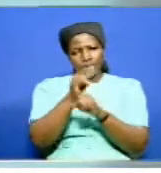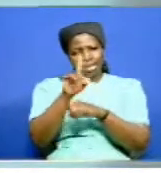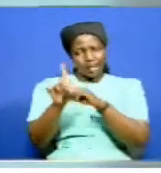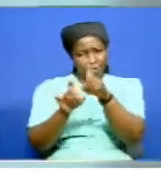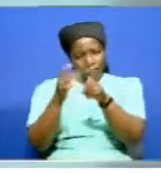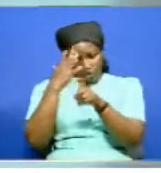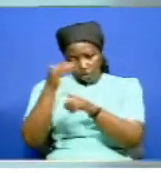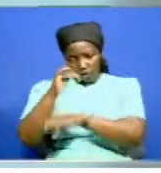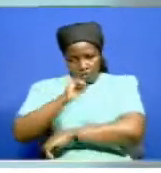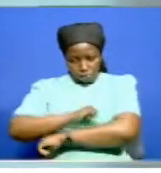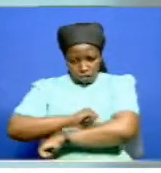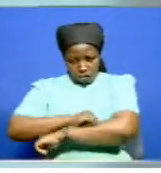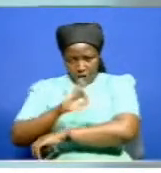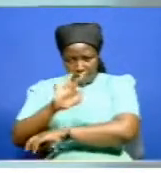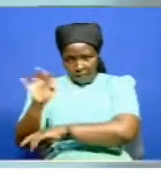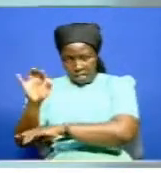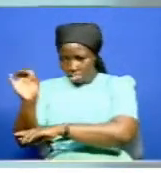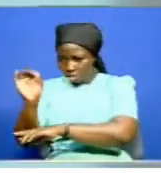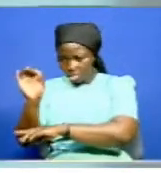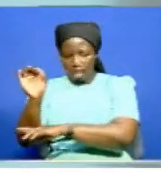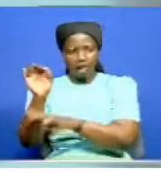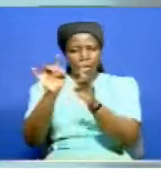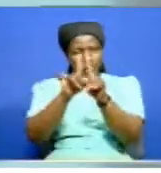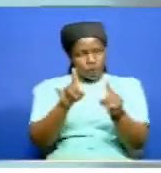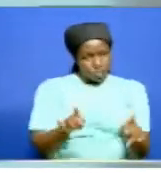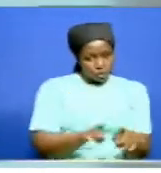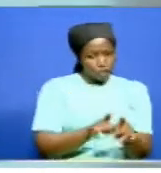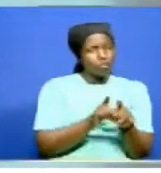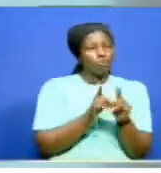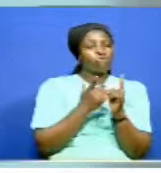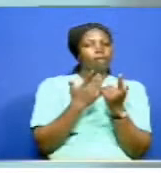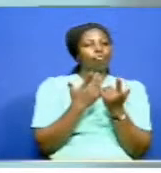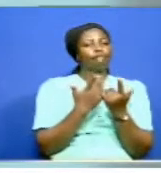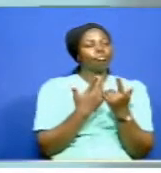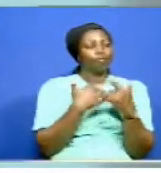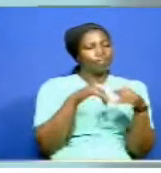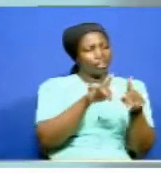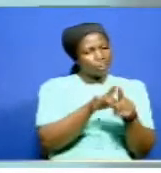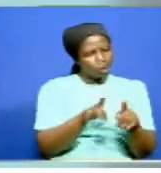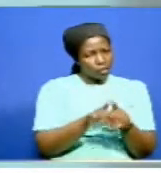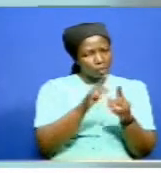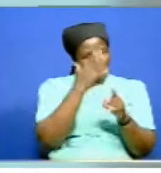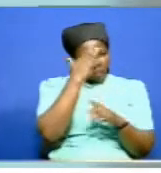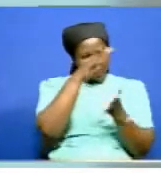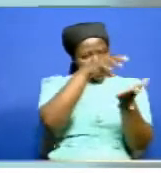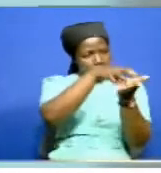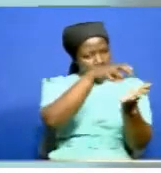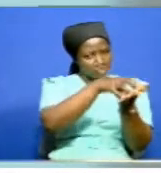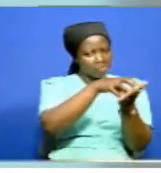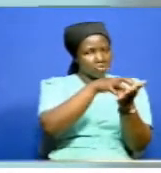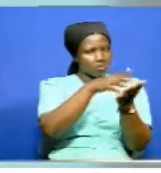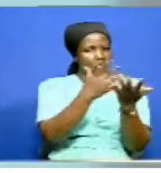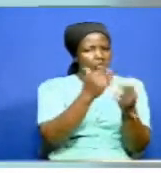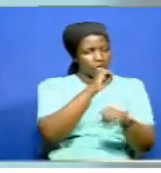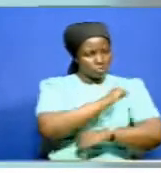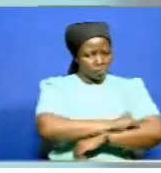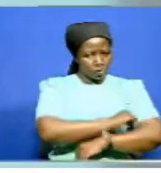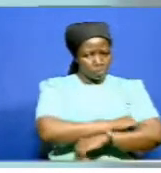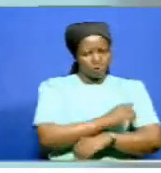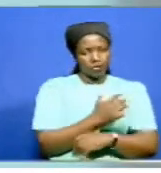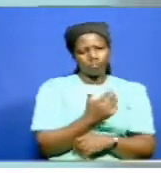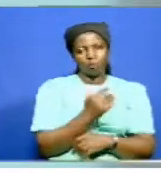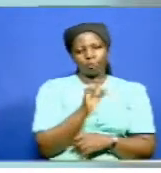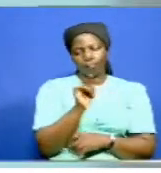because of school fees or because of circumstances where their schools were. So that has been taken care of by the